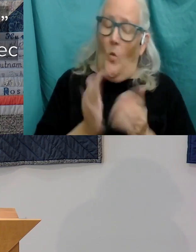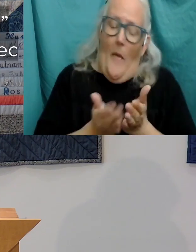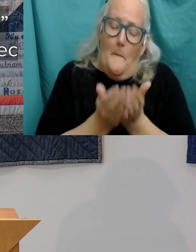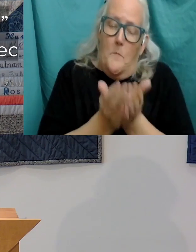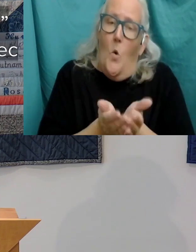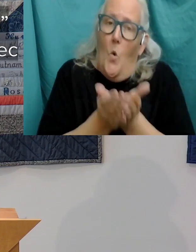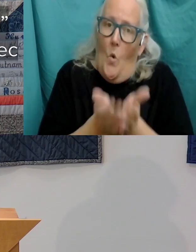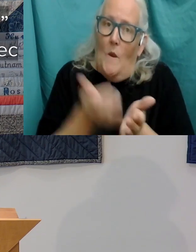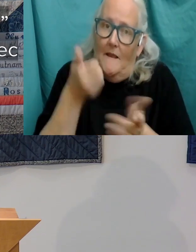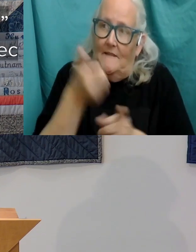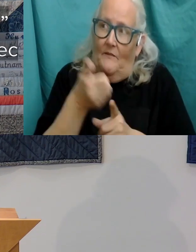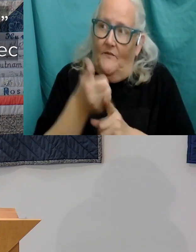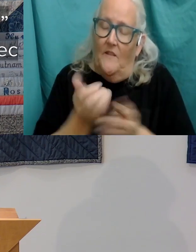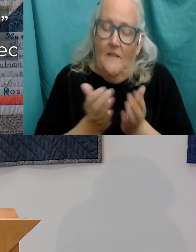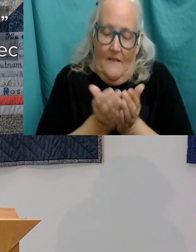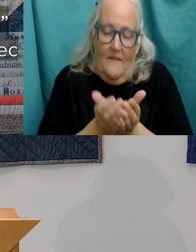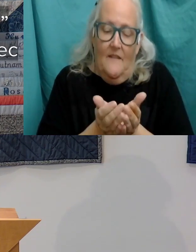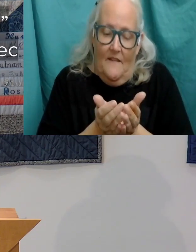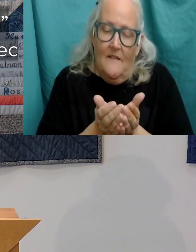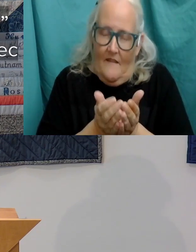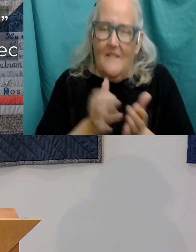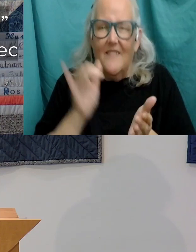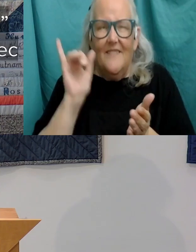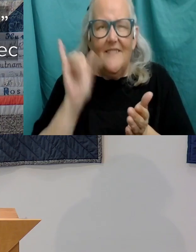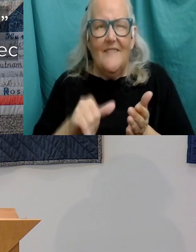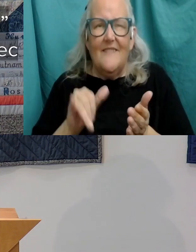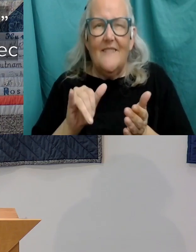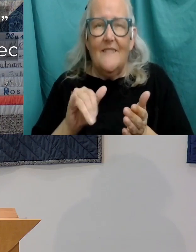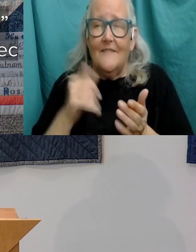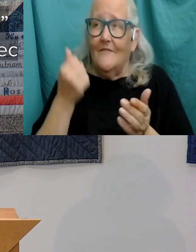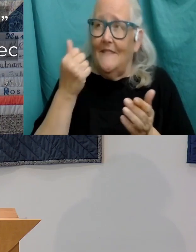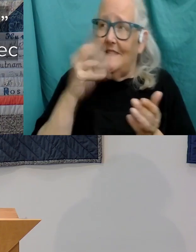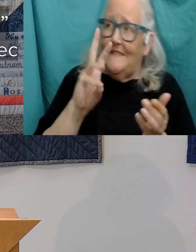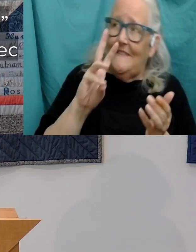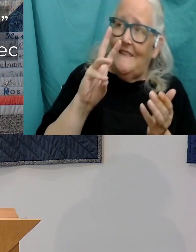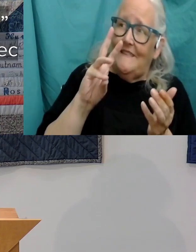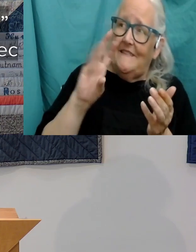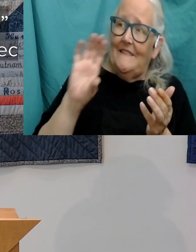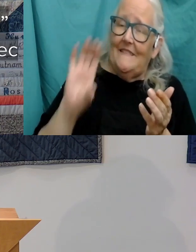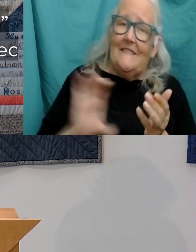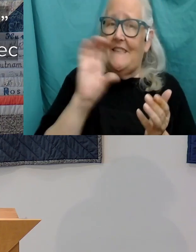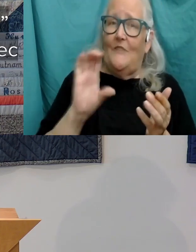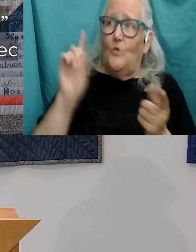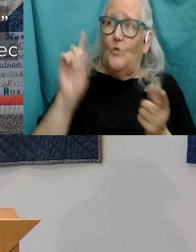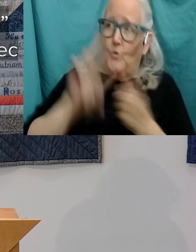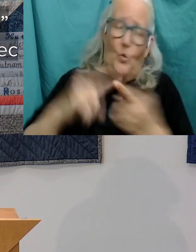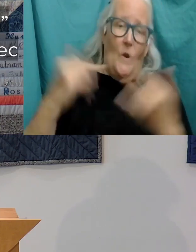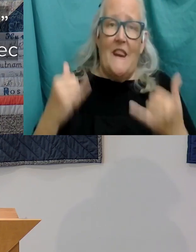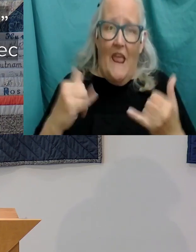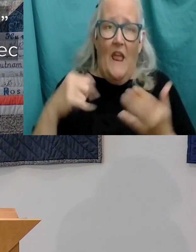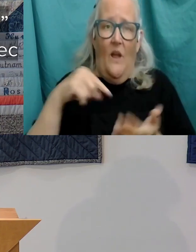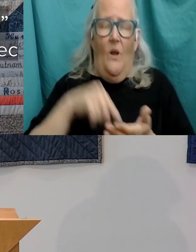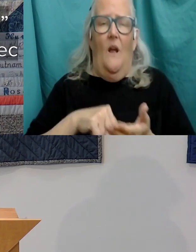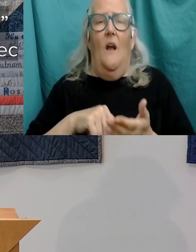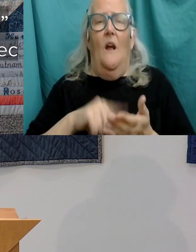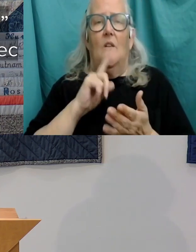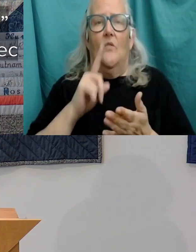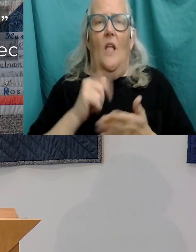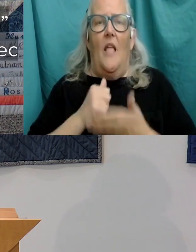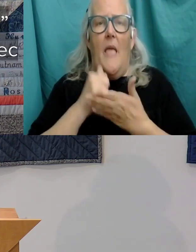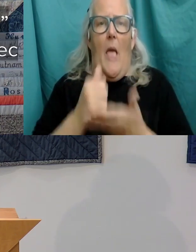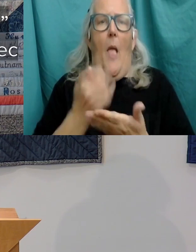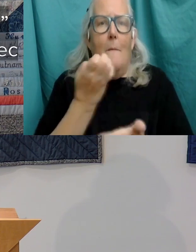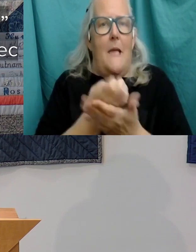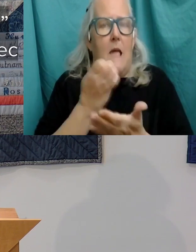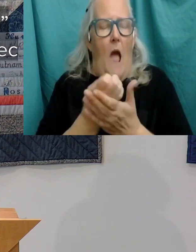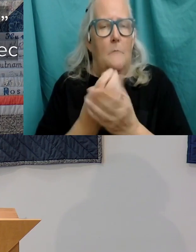our civilization from the 16th century until the present, the great instrument of economic development for some and